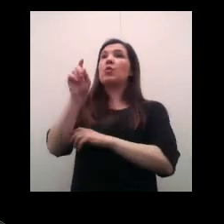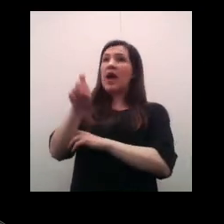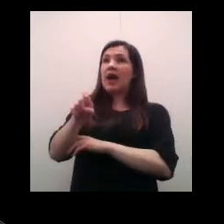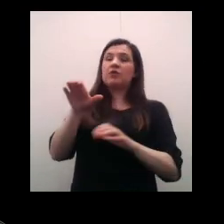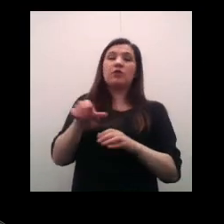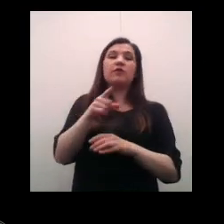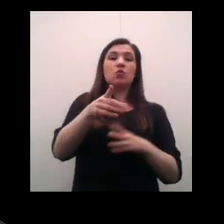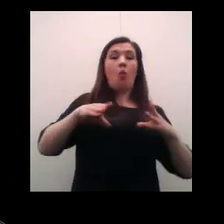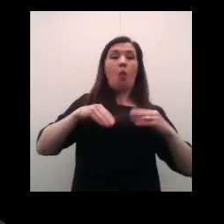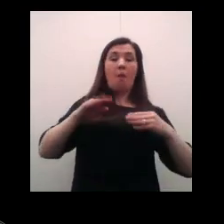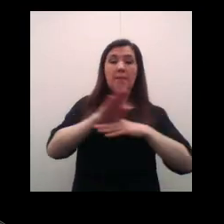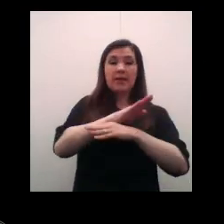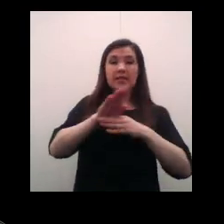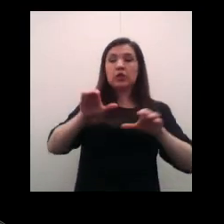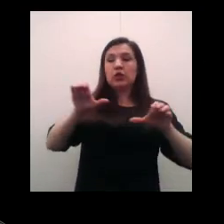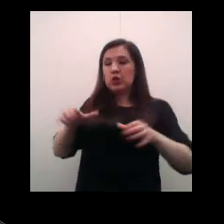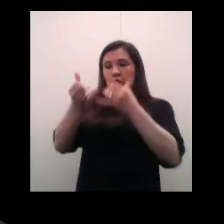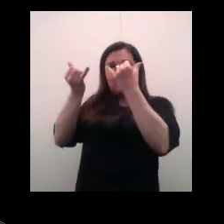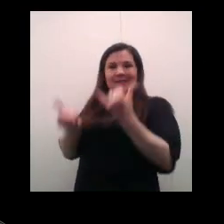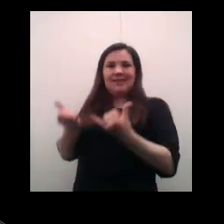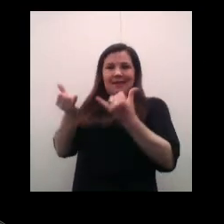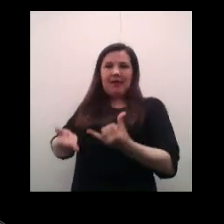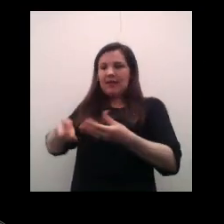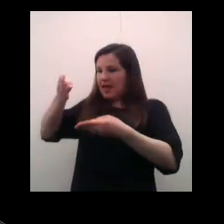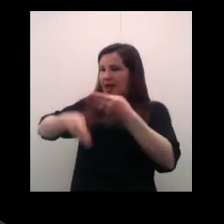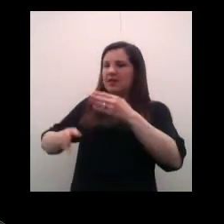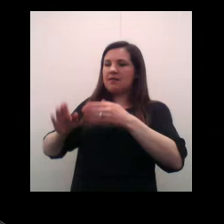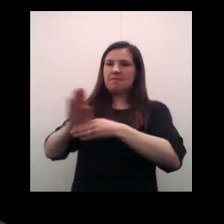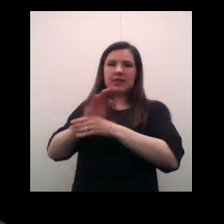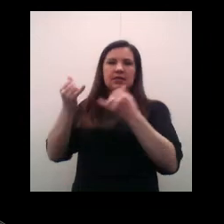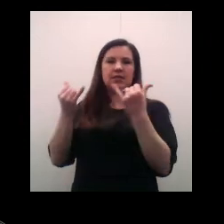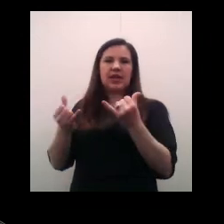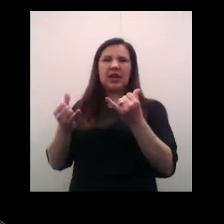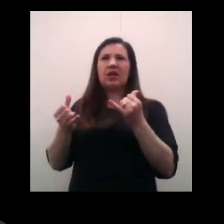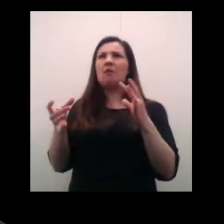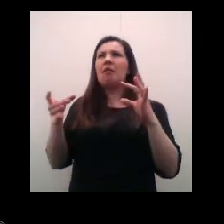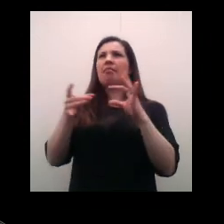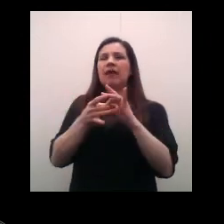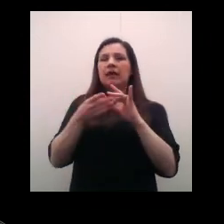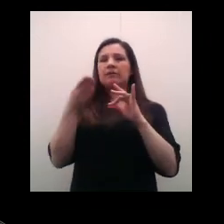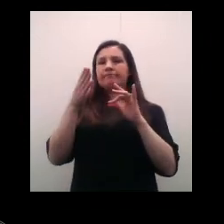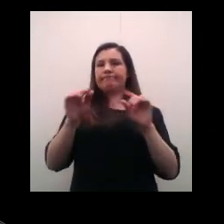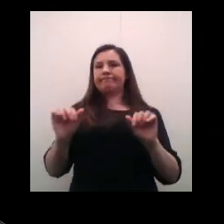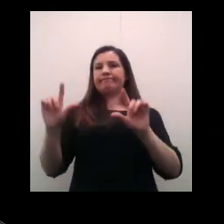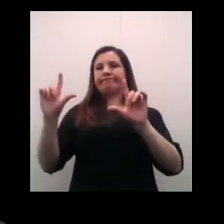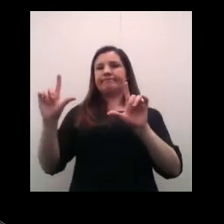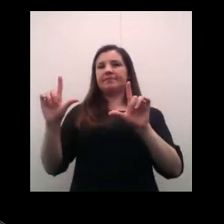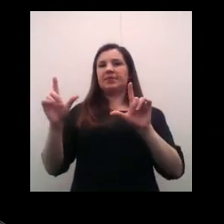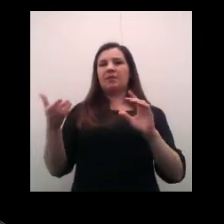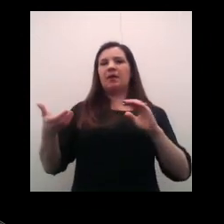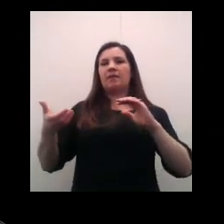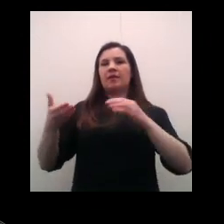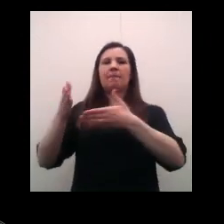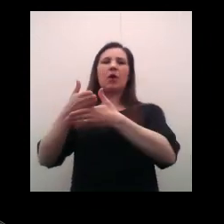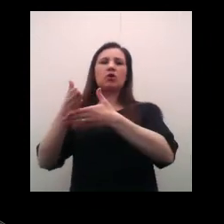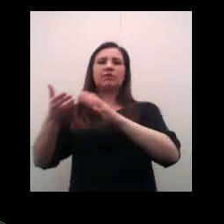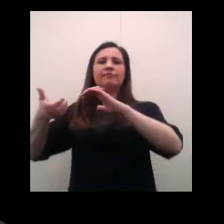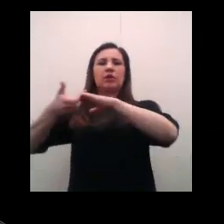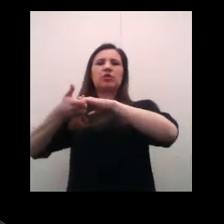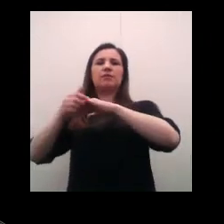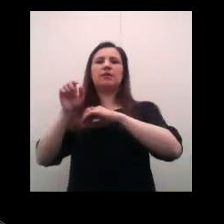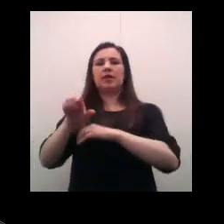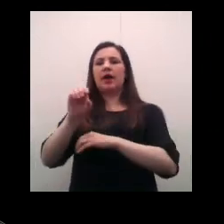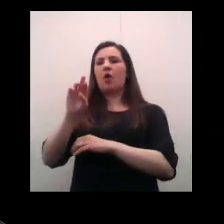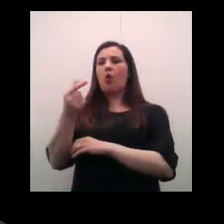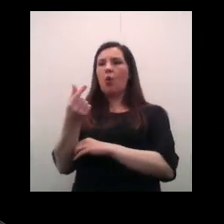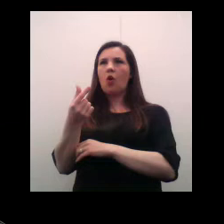business owner by the end of business today. And the link on the screen from the partnership.org is where you go and